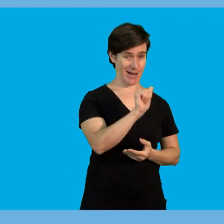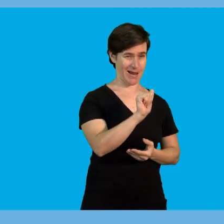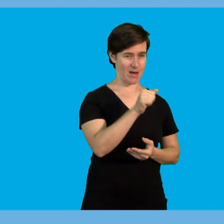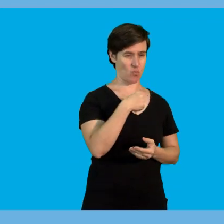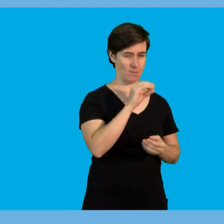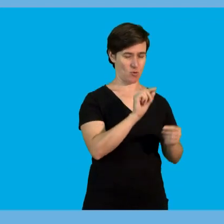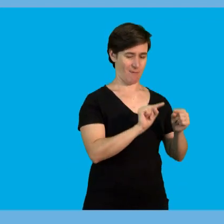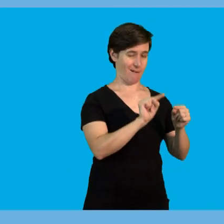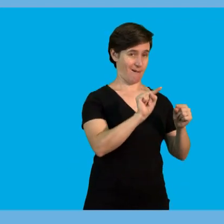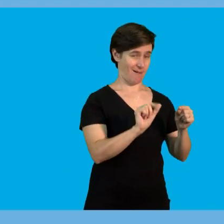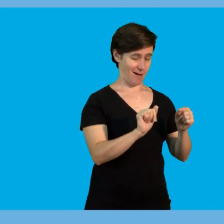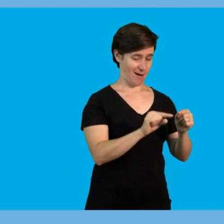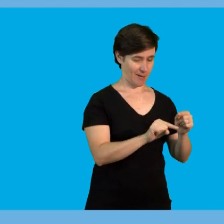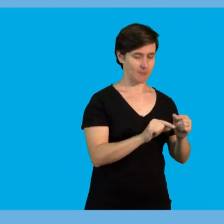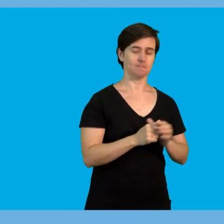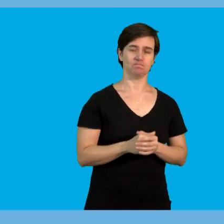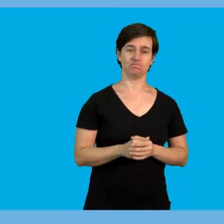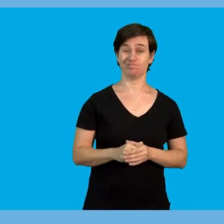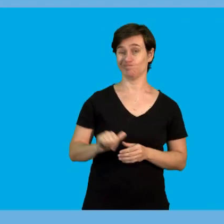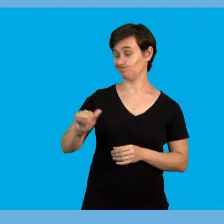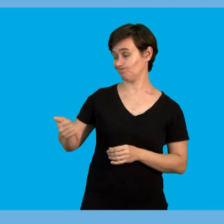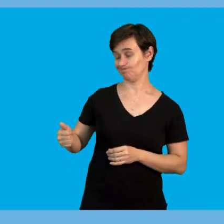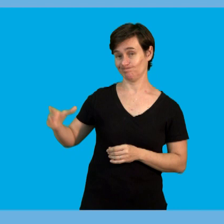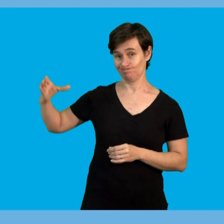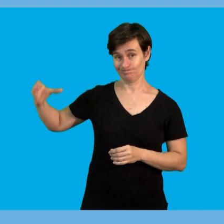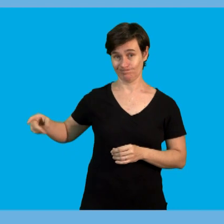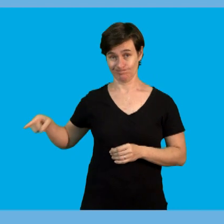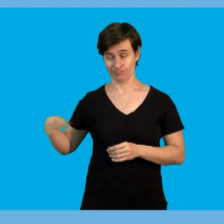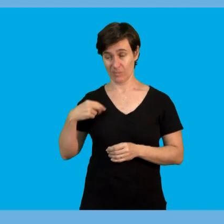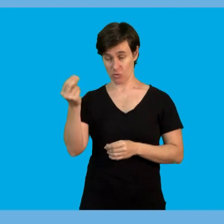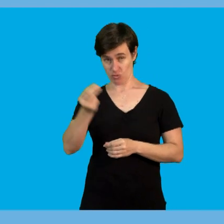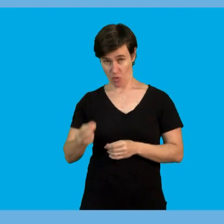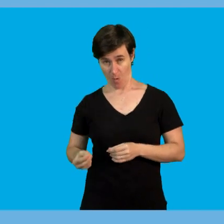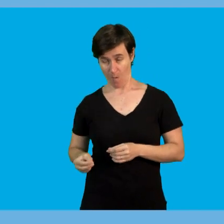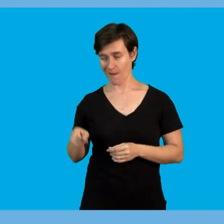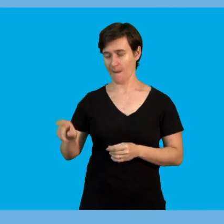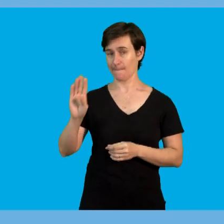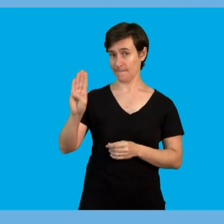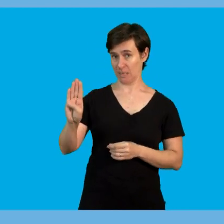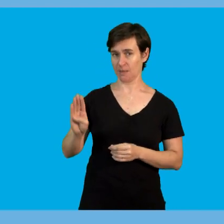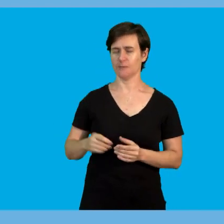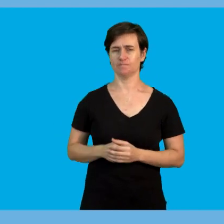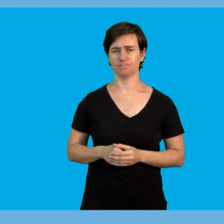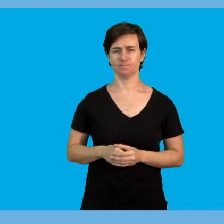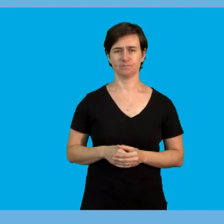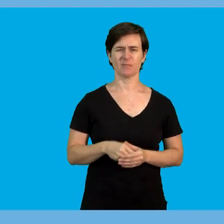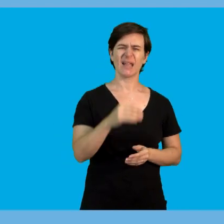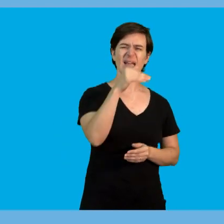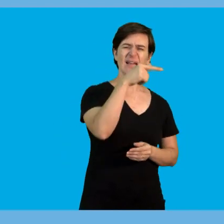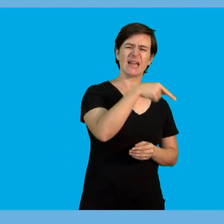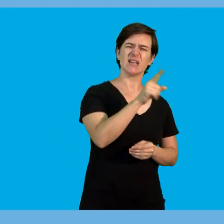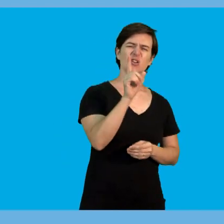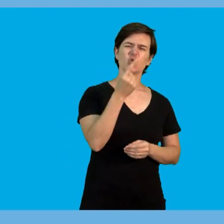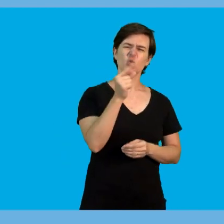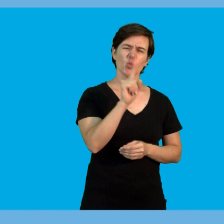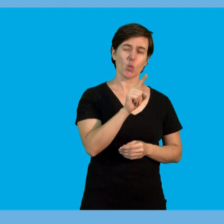let's label it there, and then there's beaker B. And on these two beakers, what does